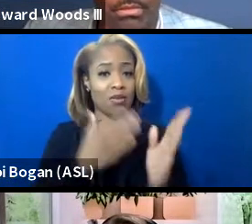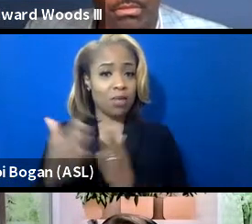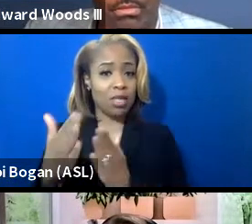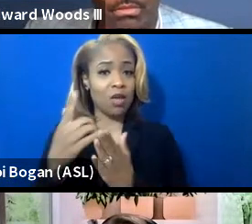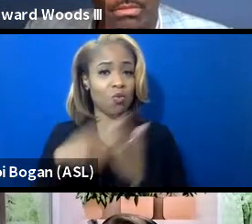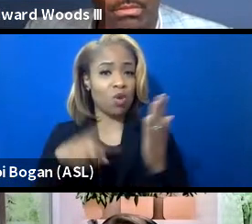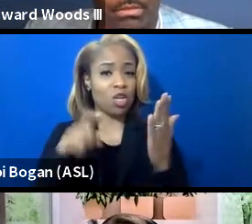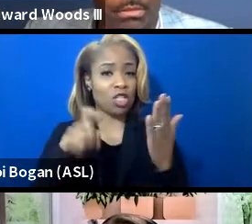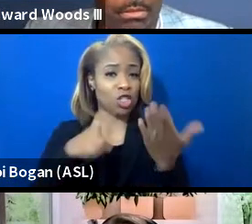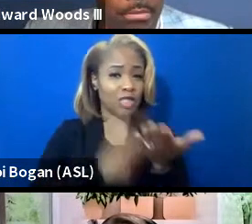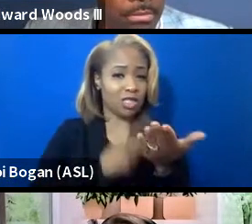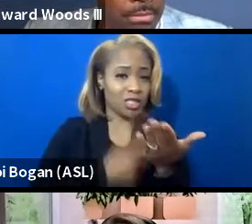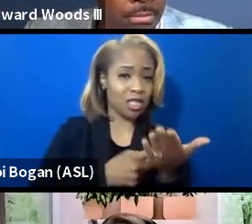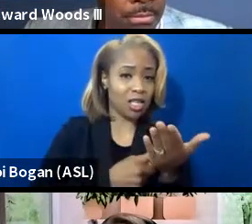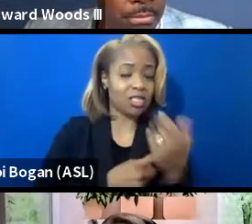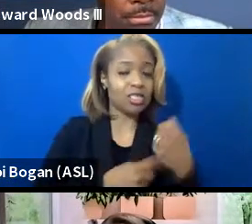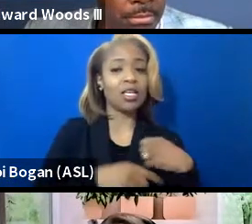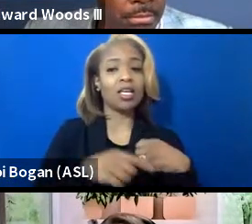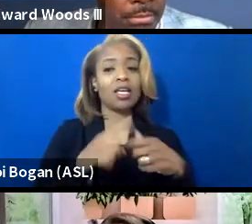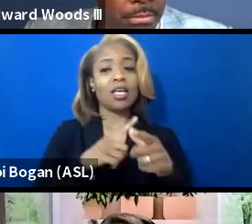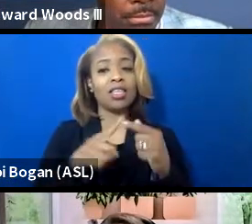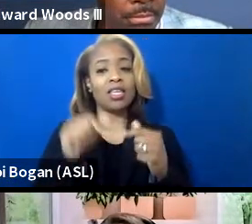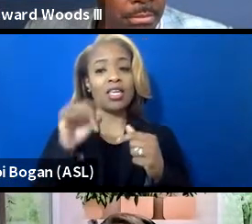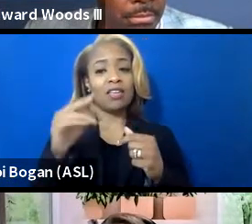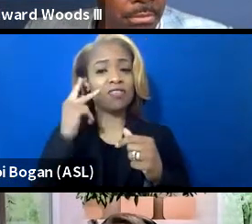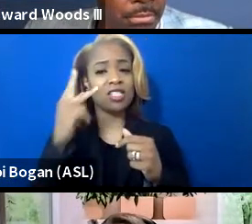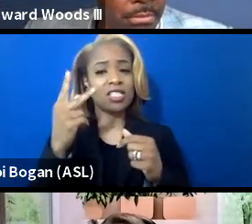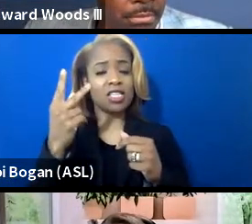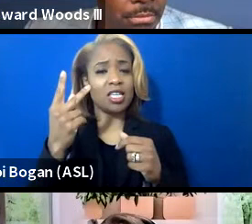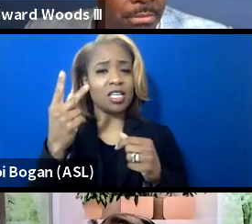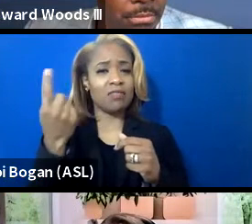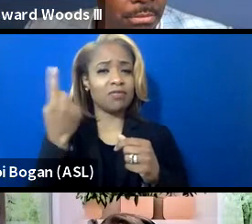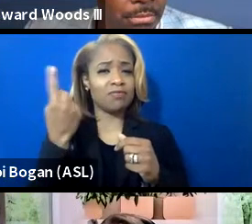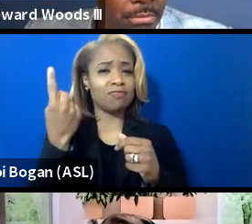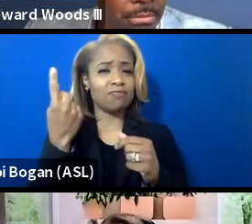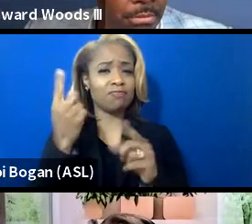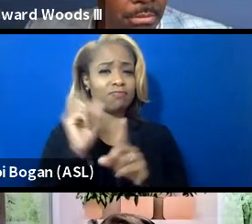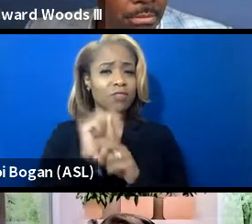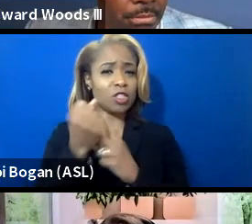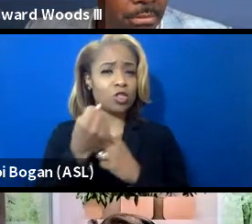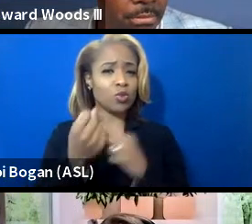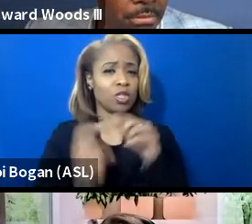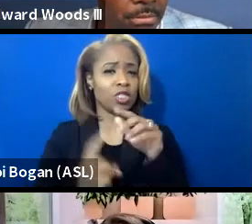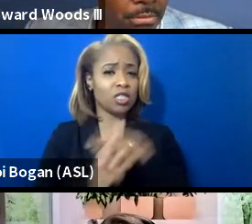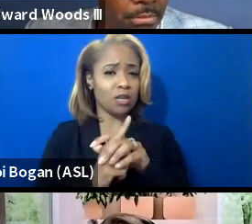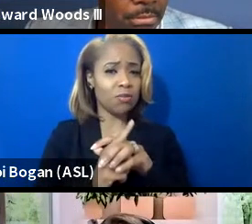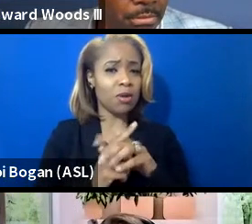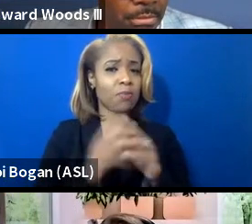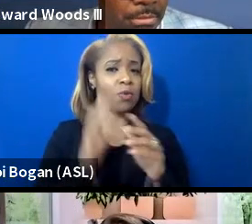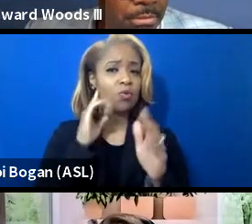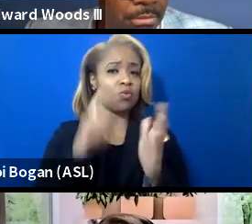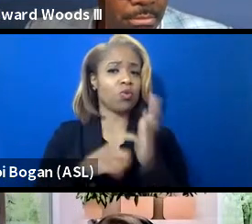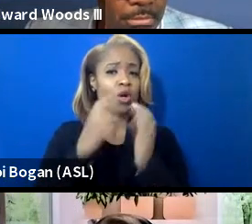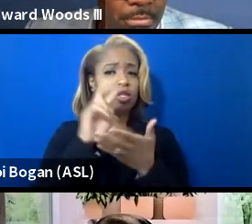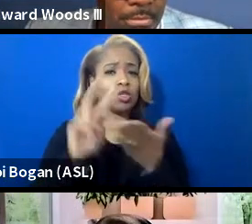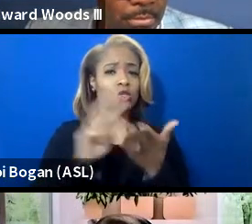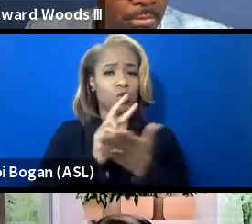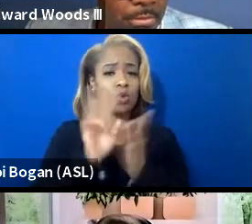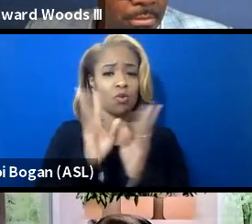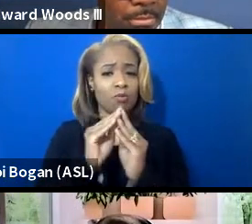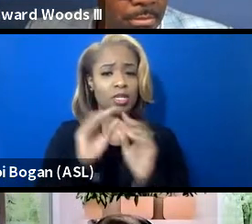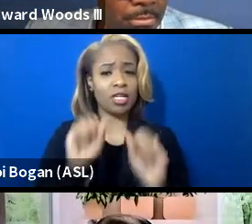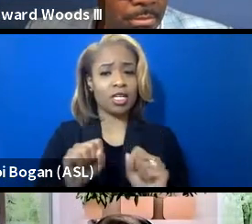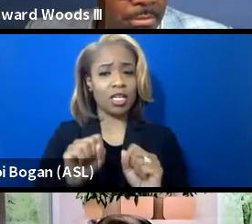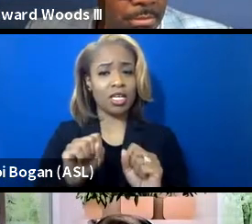needs to be discussed. And if we see a situation where it's going to take a 2-hour meeting, we can